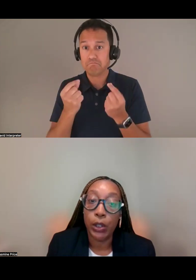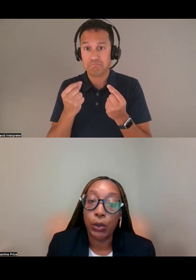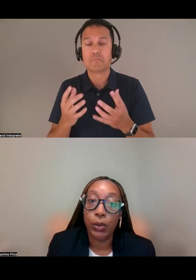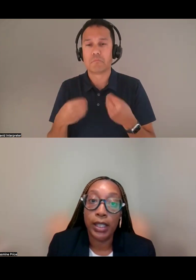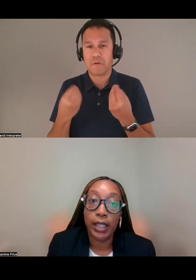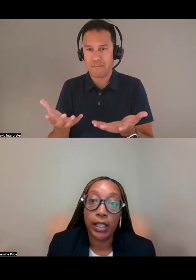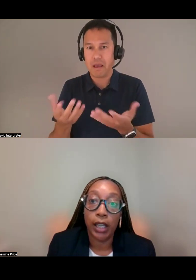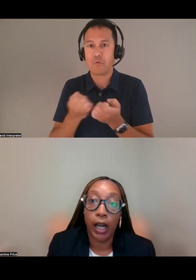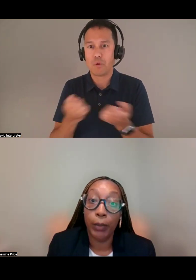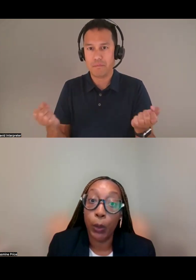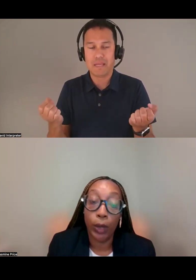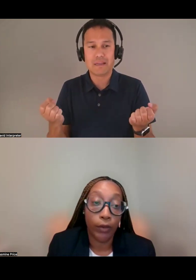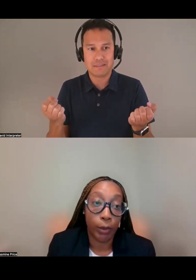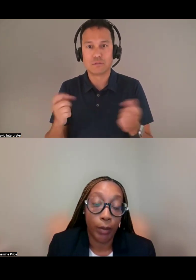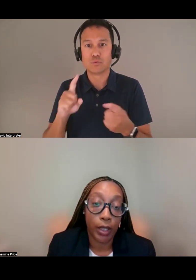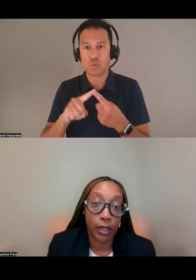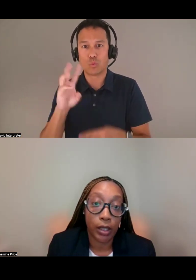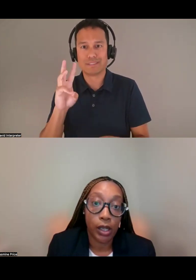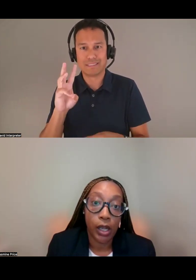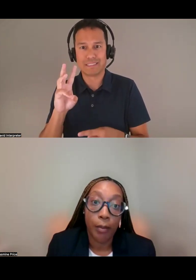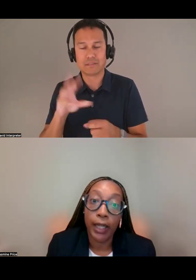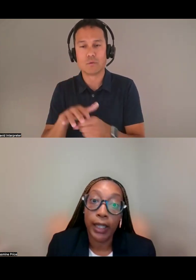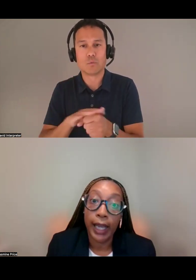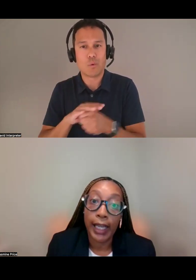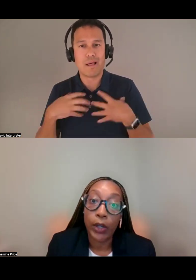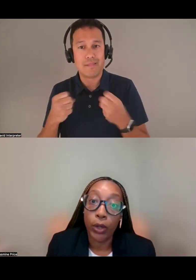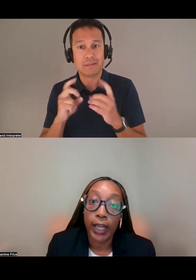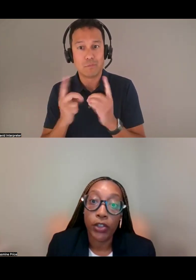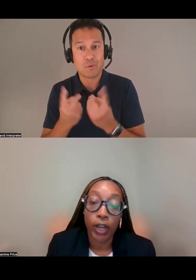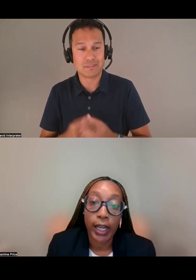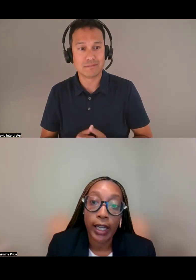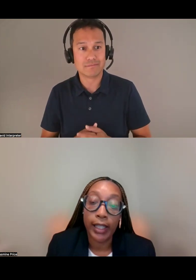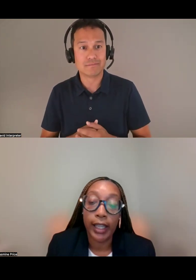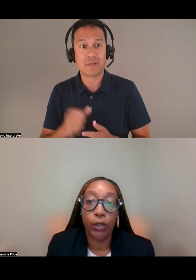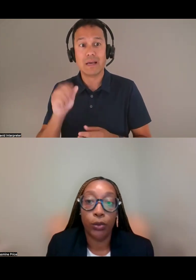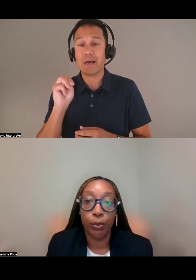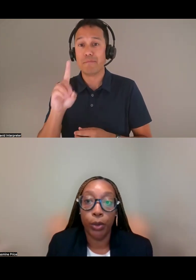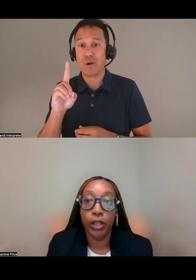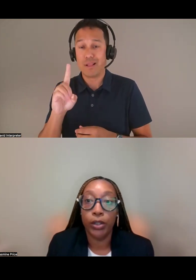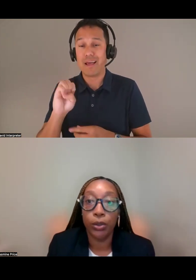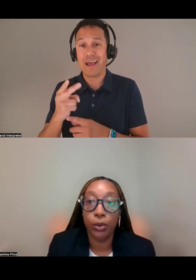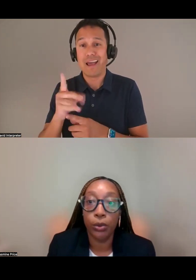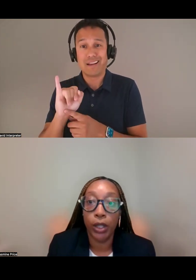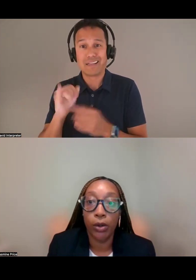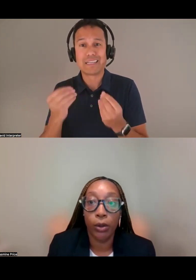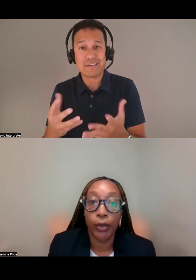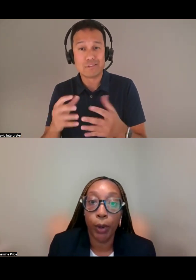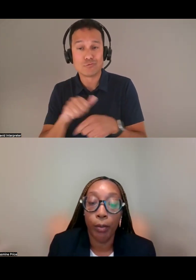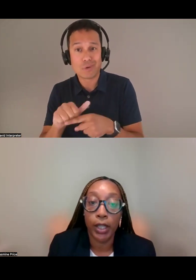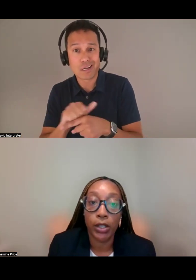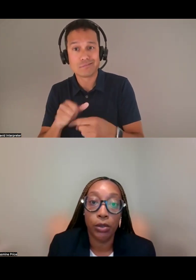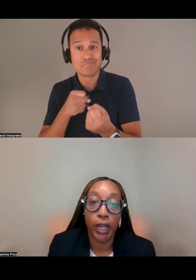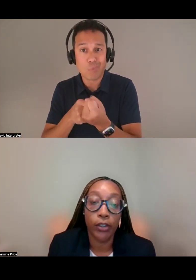equipment to 6 local health departments. Maryland EHDI coordinates training and technical support to local